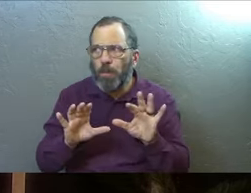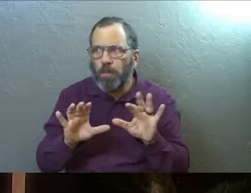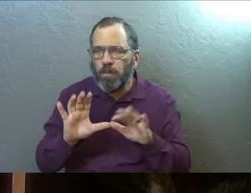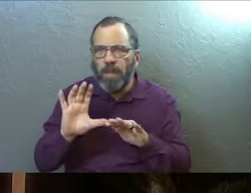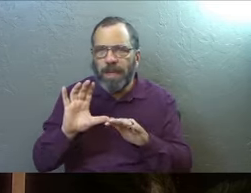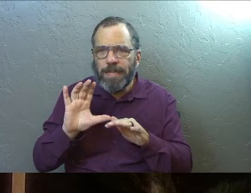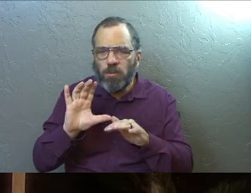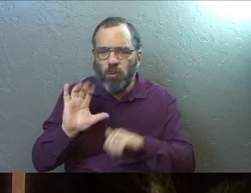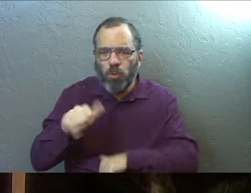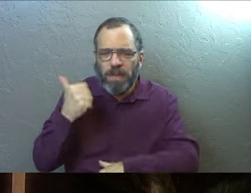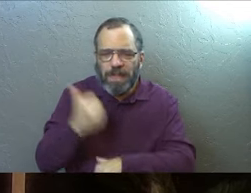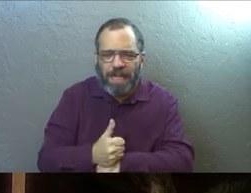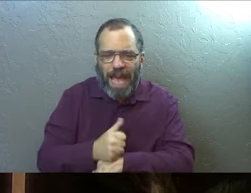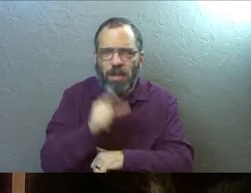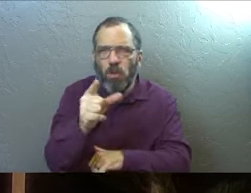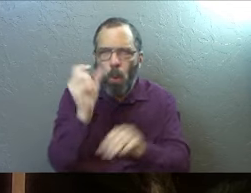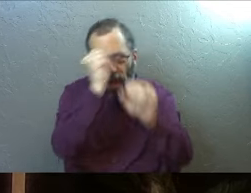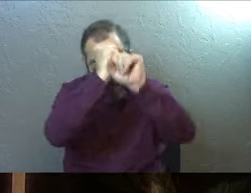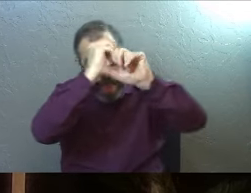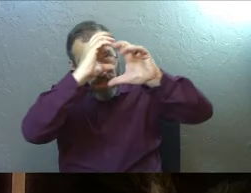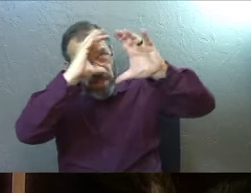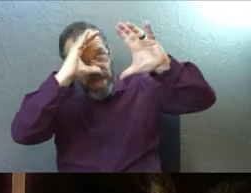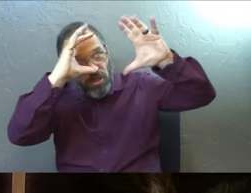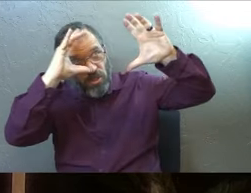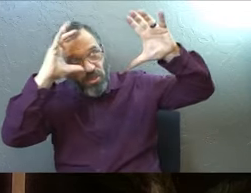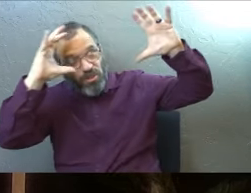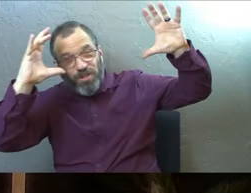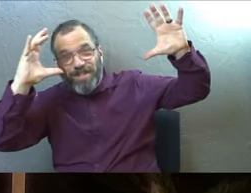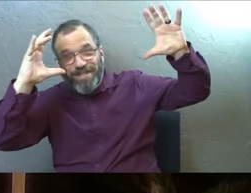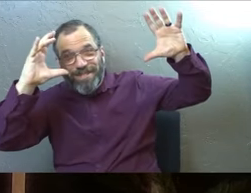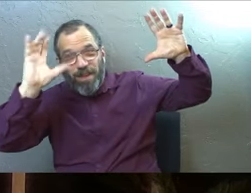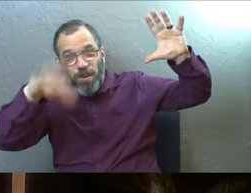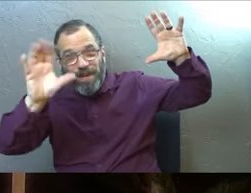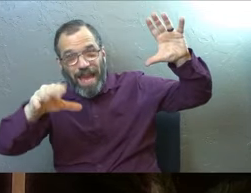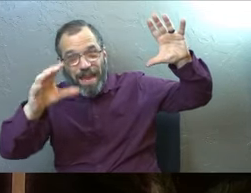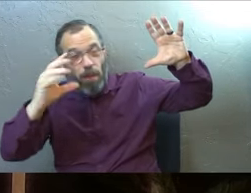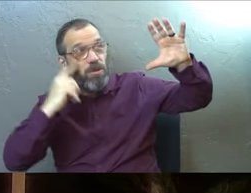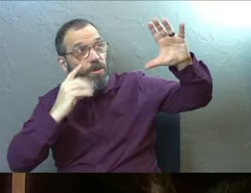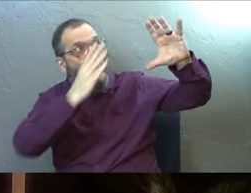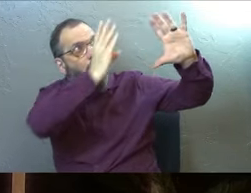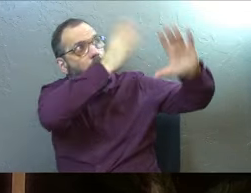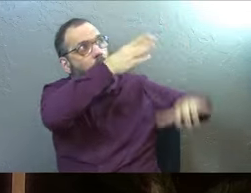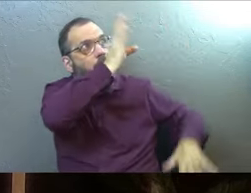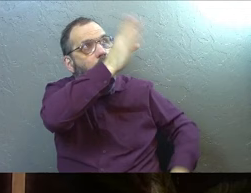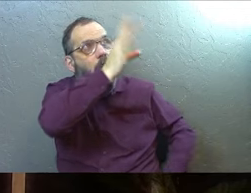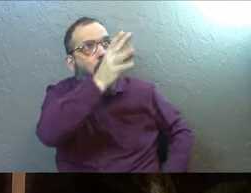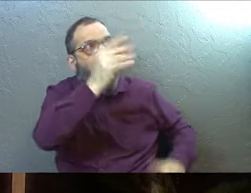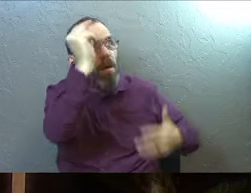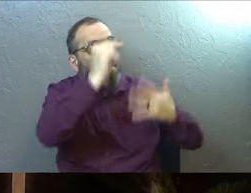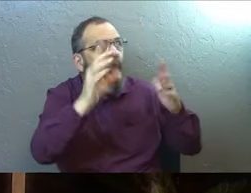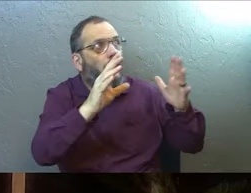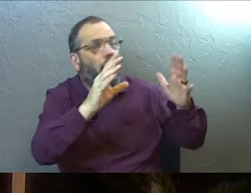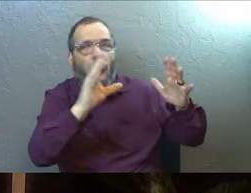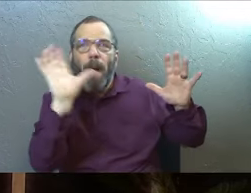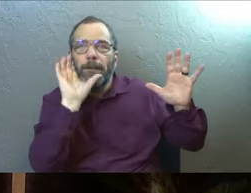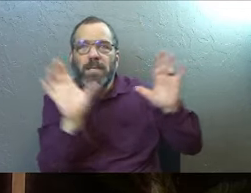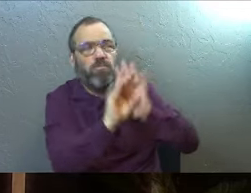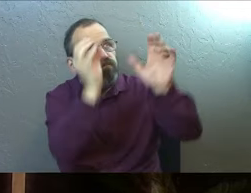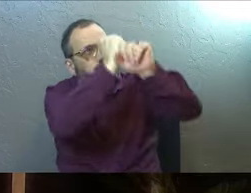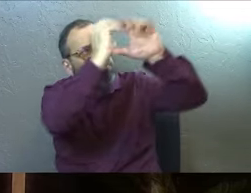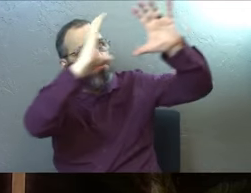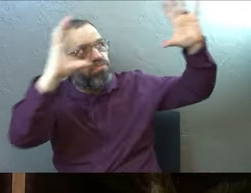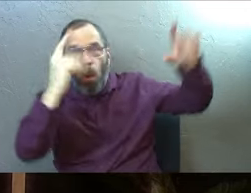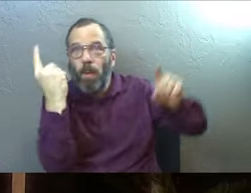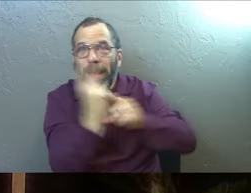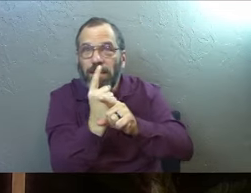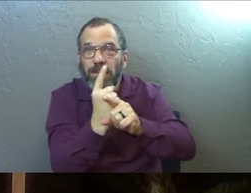set on fire your imagination. I want you to see the people and the detail helps us to paint a picture up